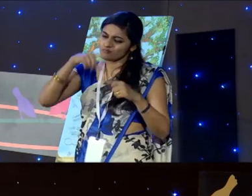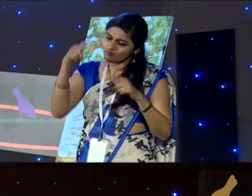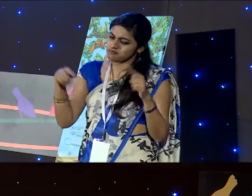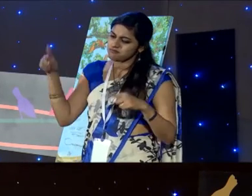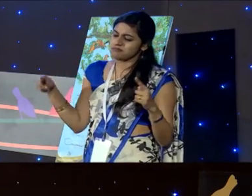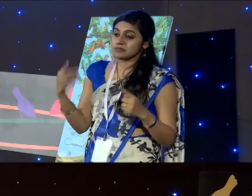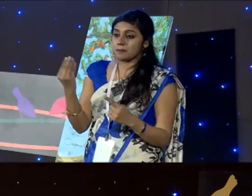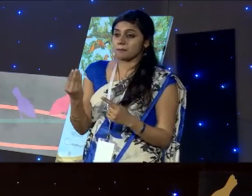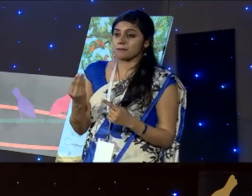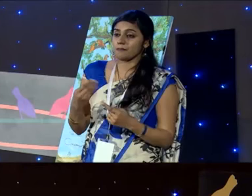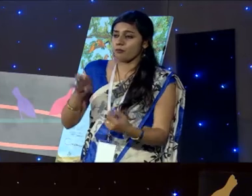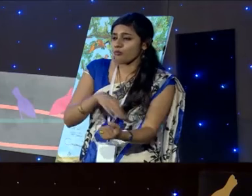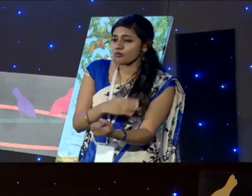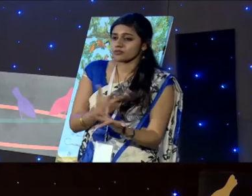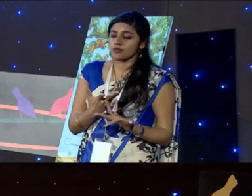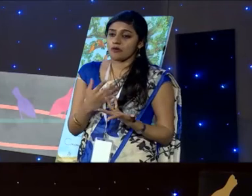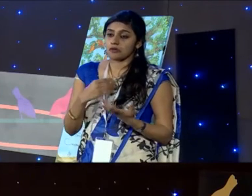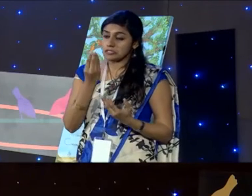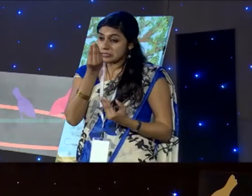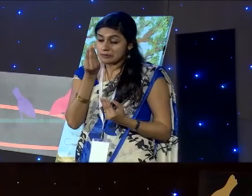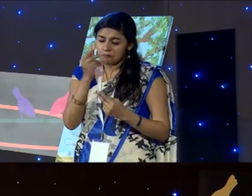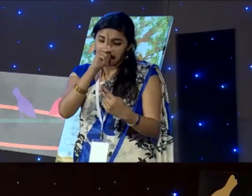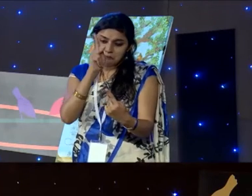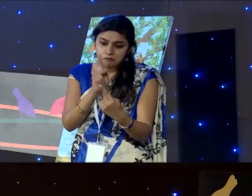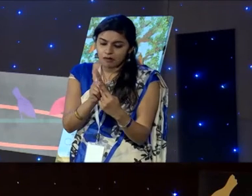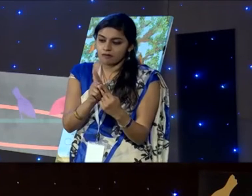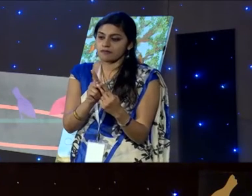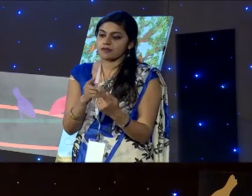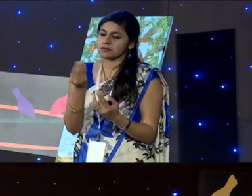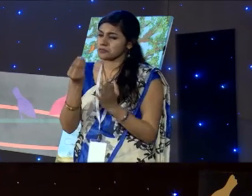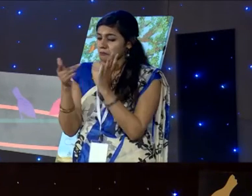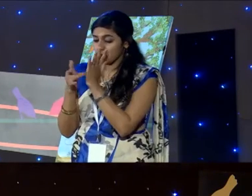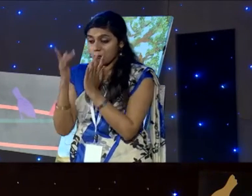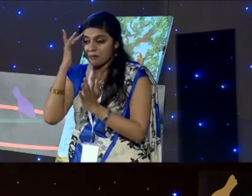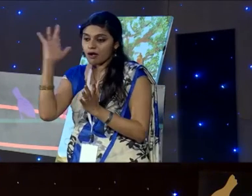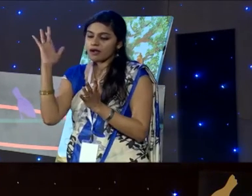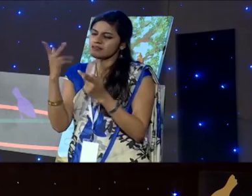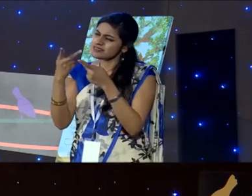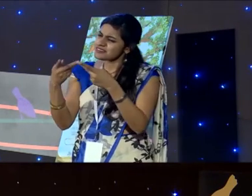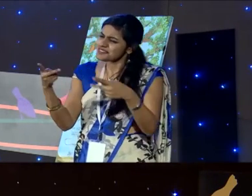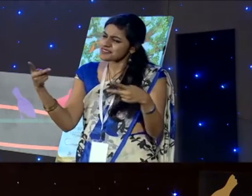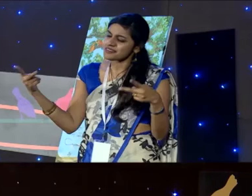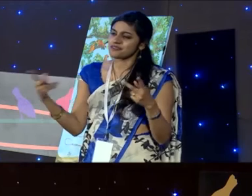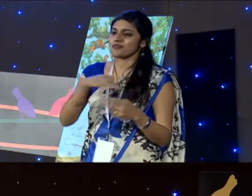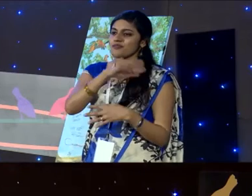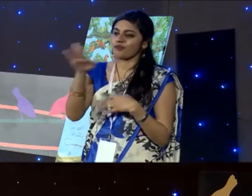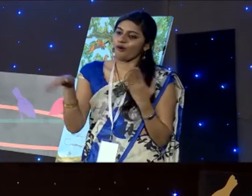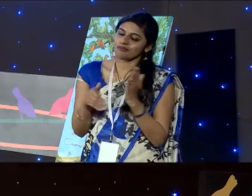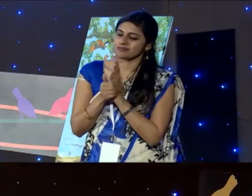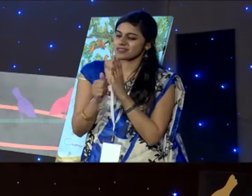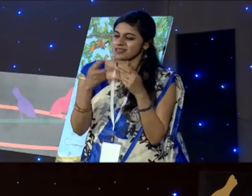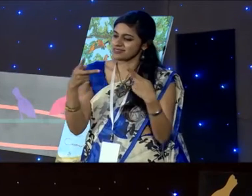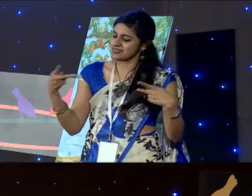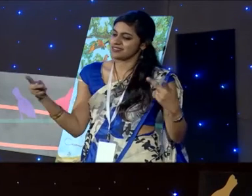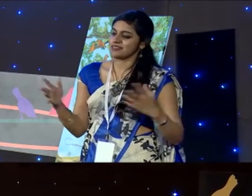in attention to detail or in technology. Many different ways to use your mind and to